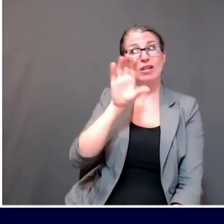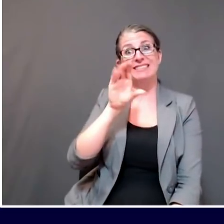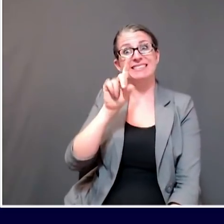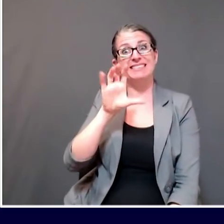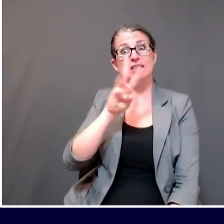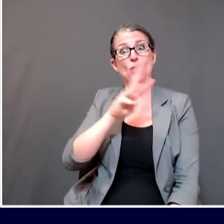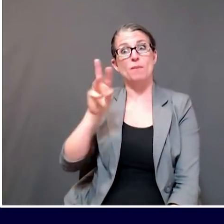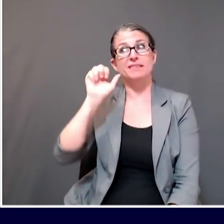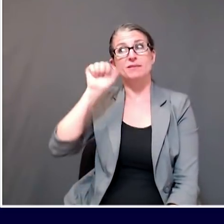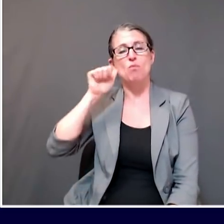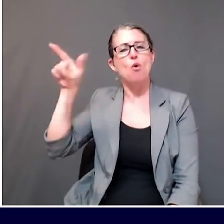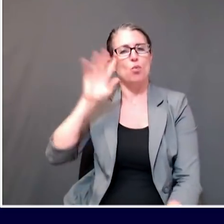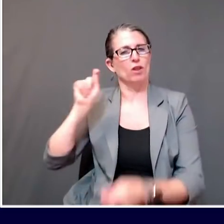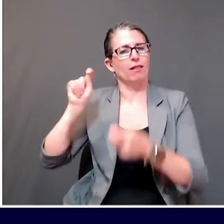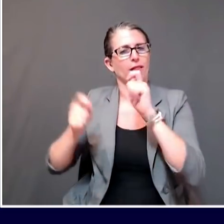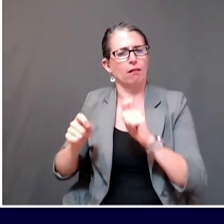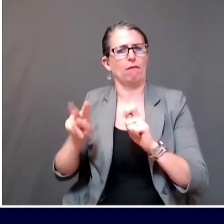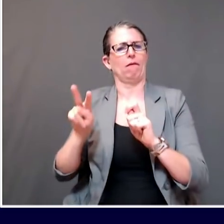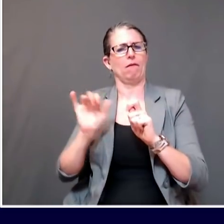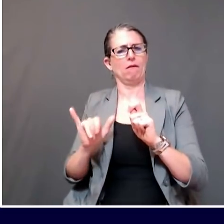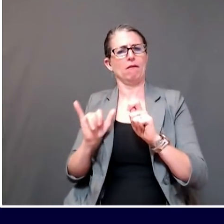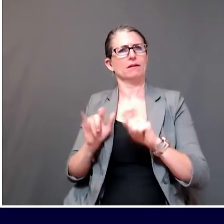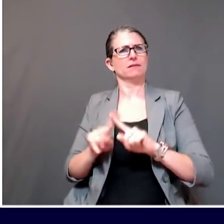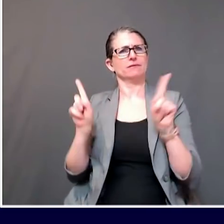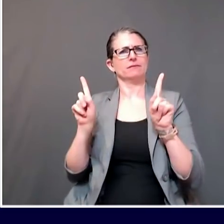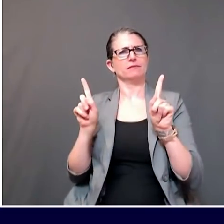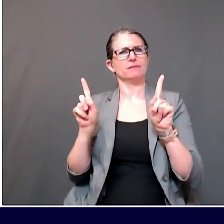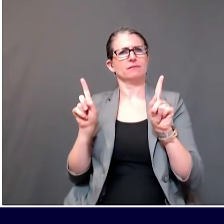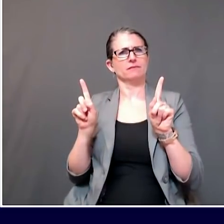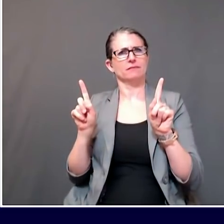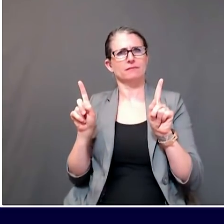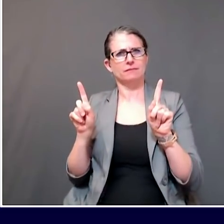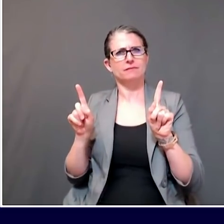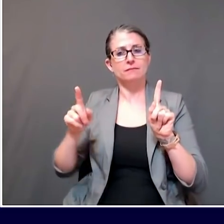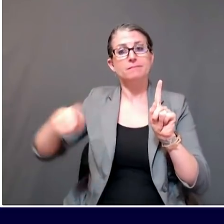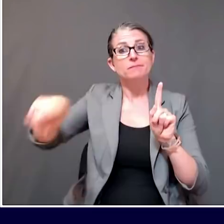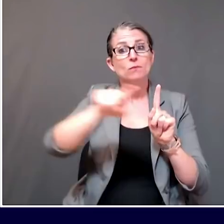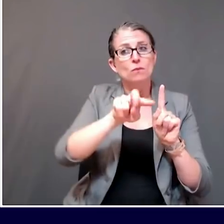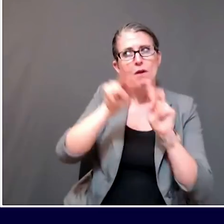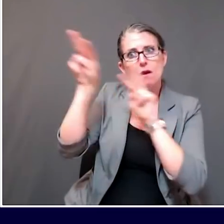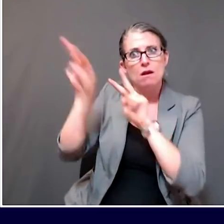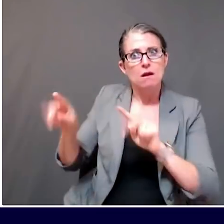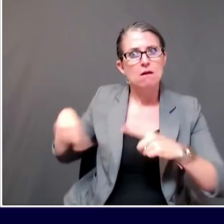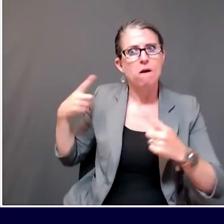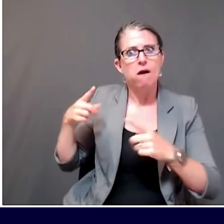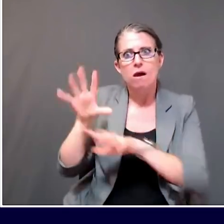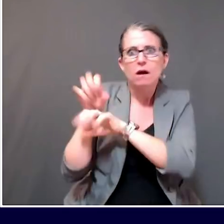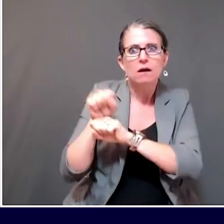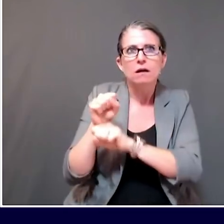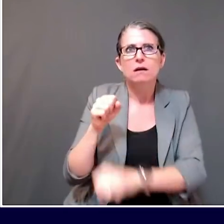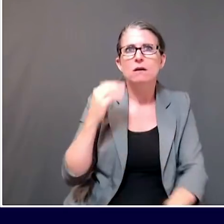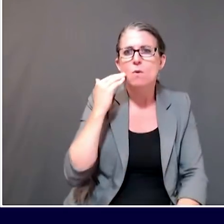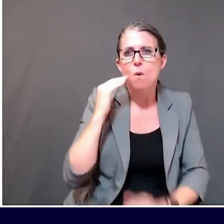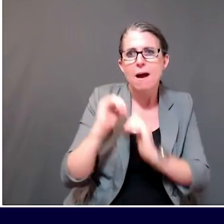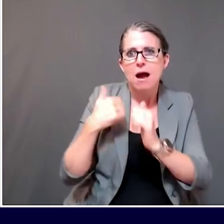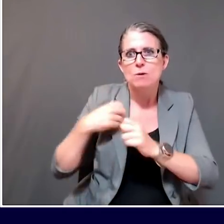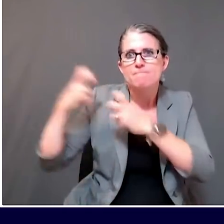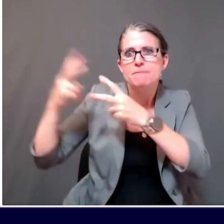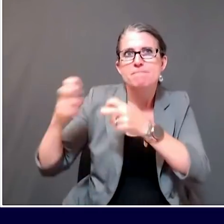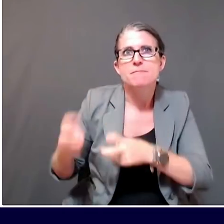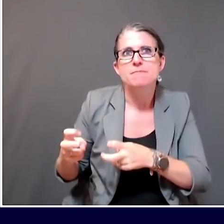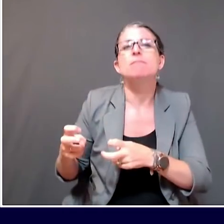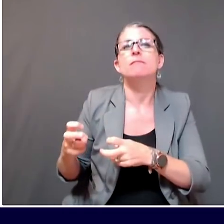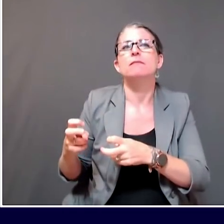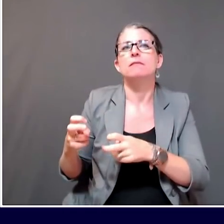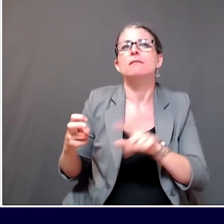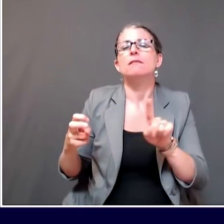at our case counts on a day-to-day basis, you may have noticed a high number of probable cases that were reported